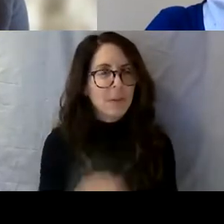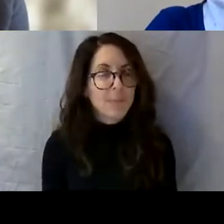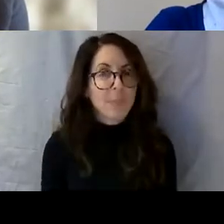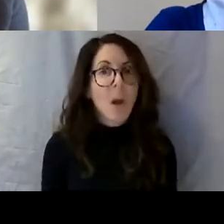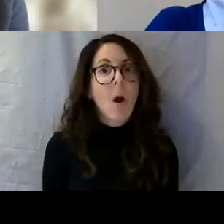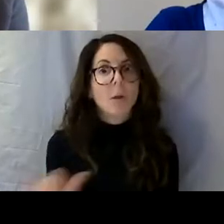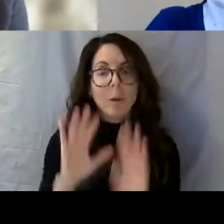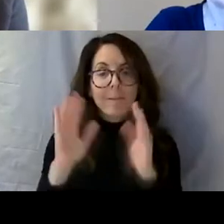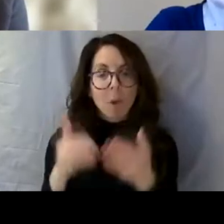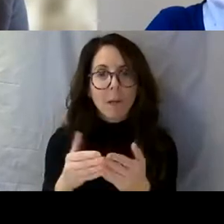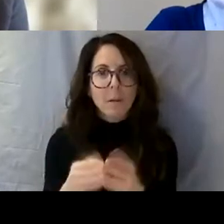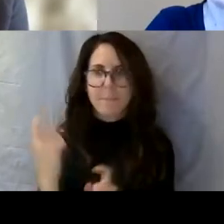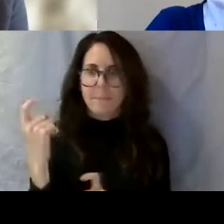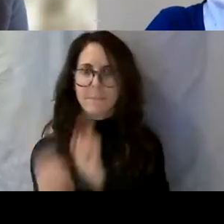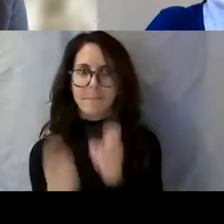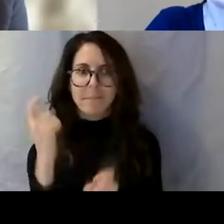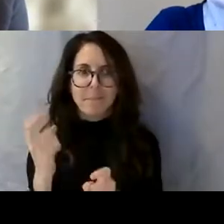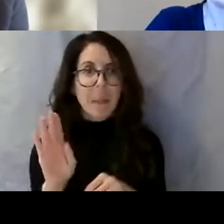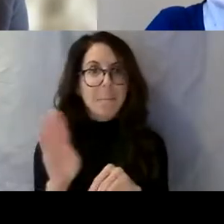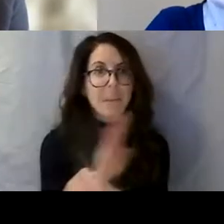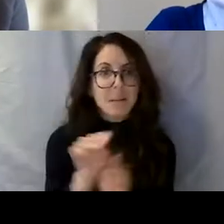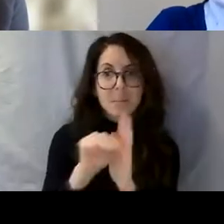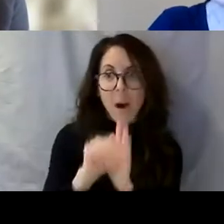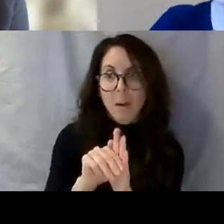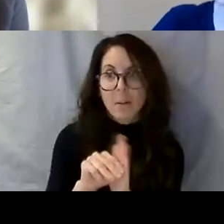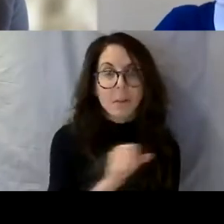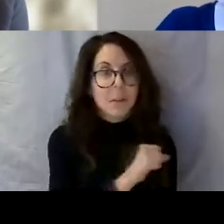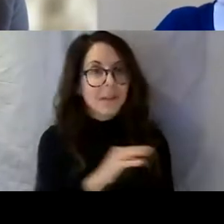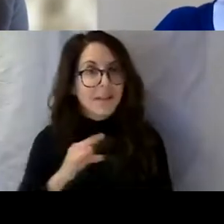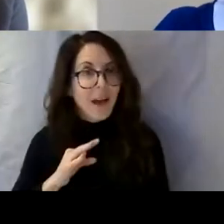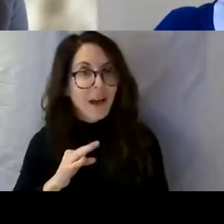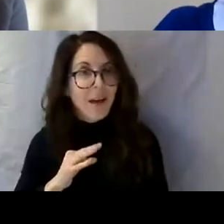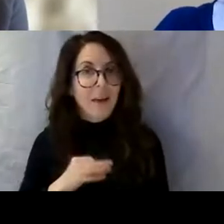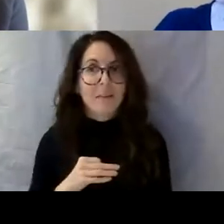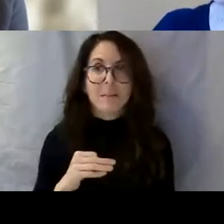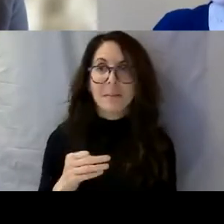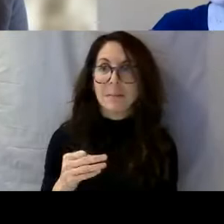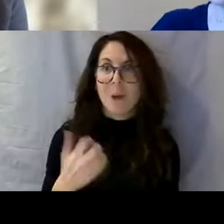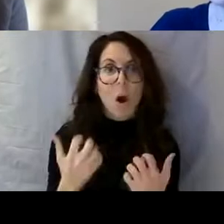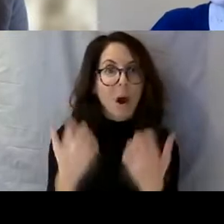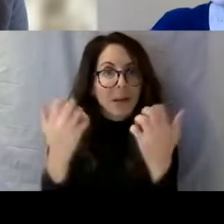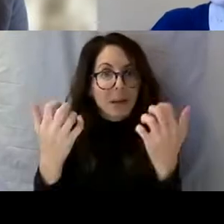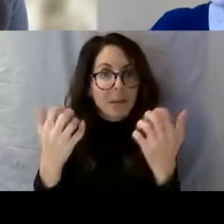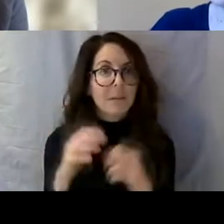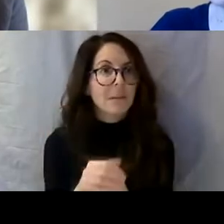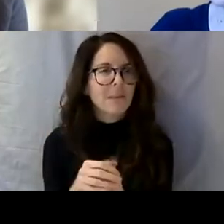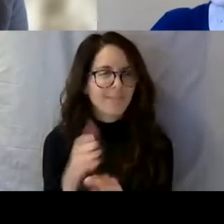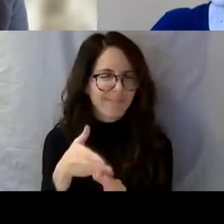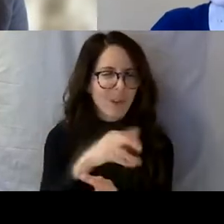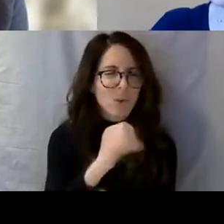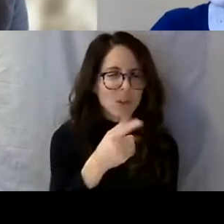donors, pressure on business models, on employees, on audiences. Again, Regine mentioned some of these